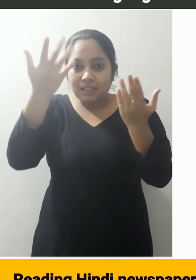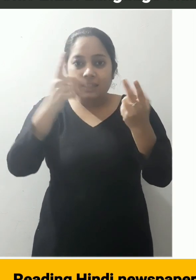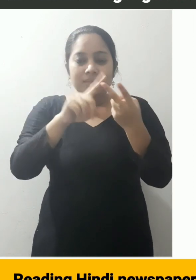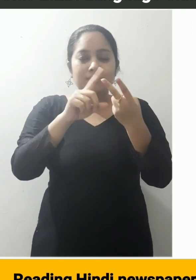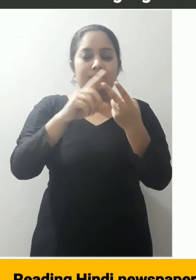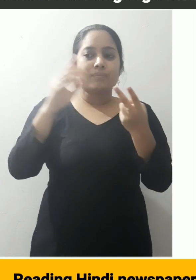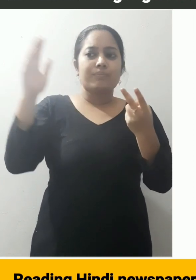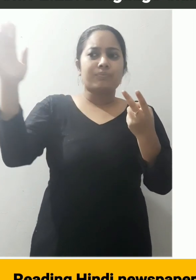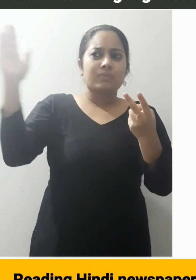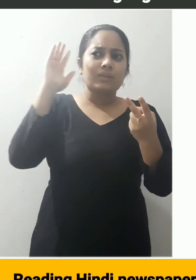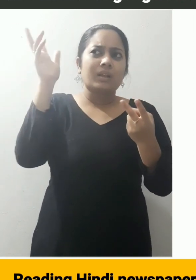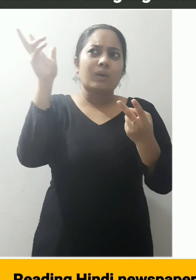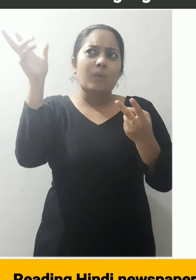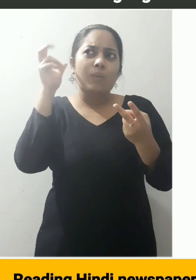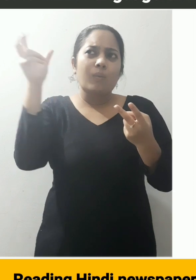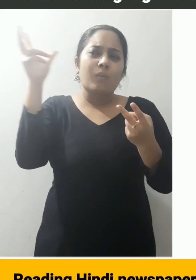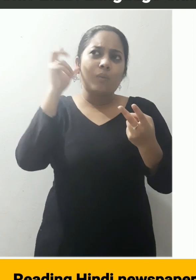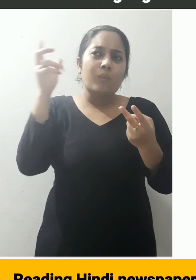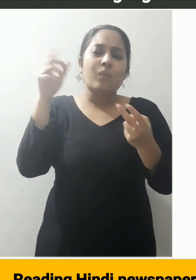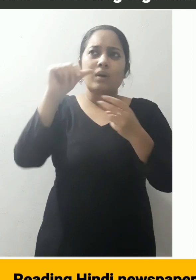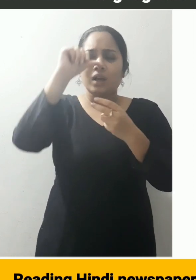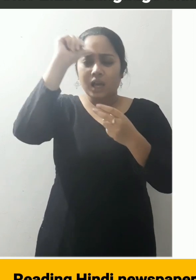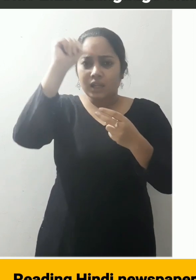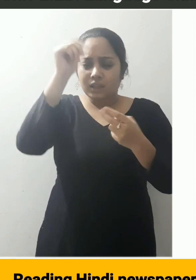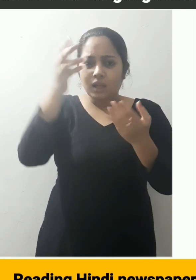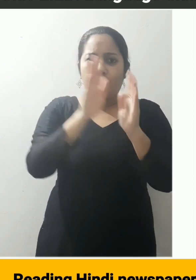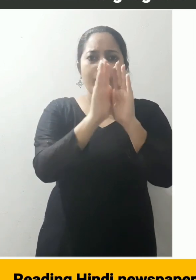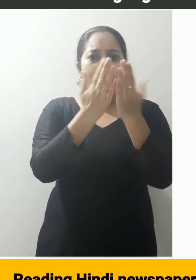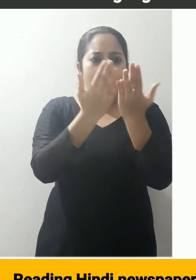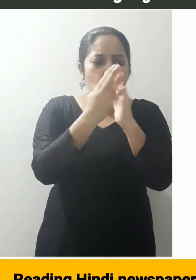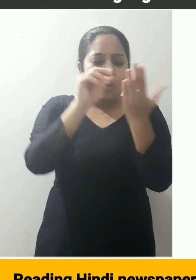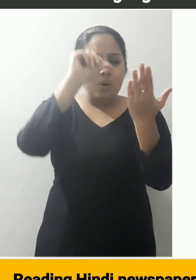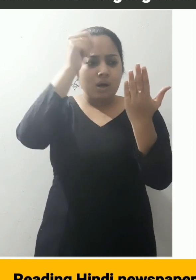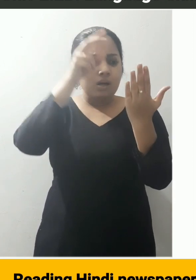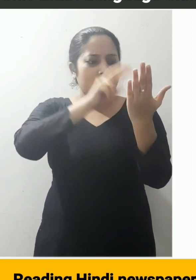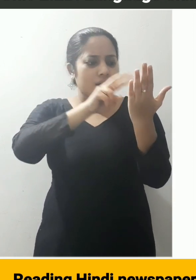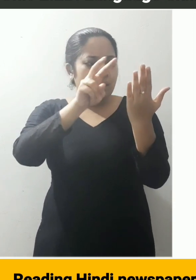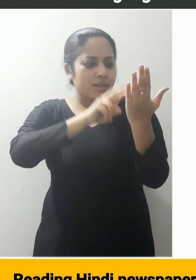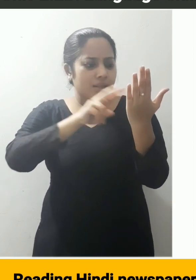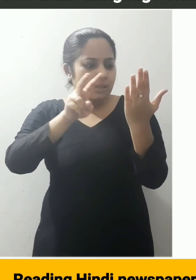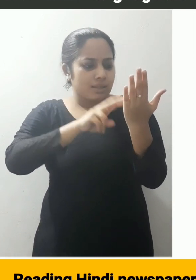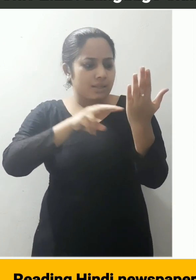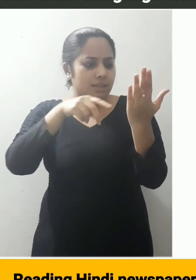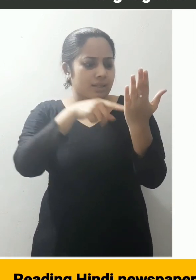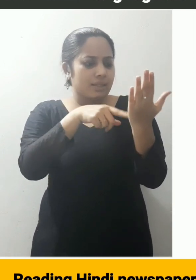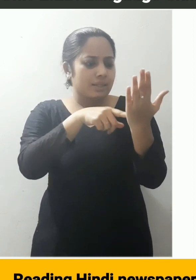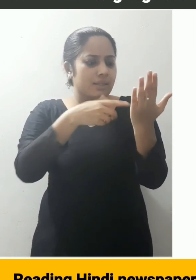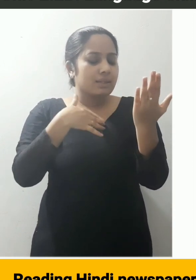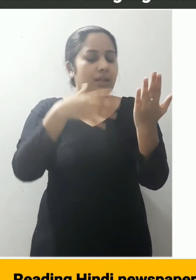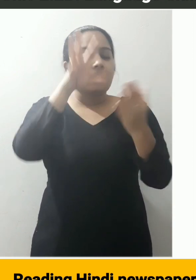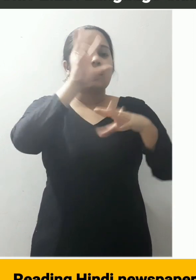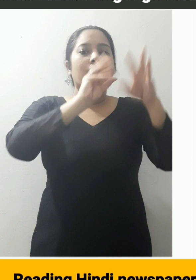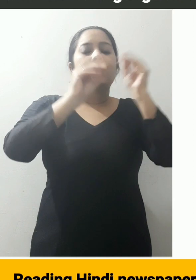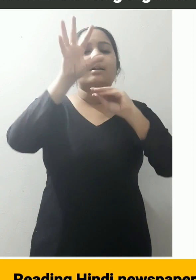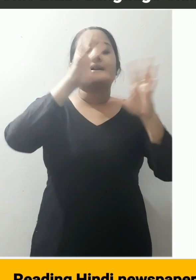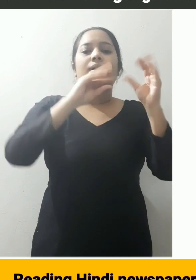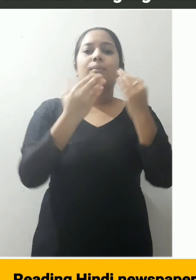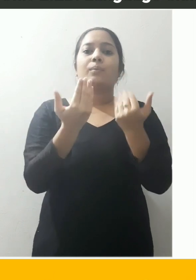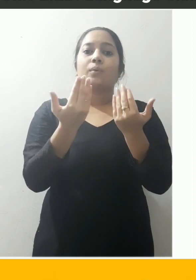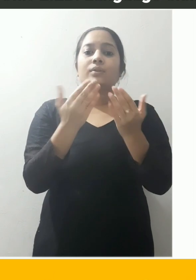Hindi news, practicing tone intonation will help you speak Hindi in a neutral